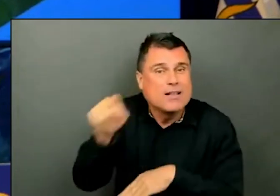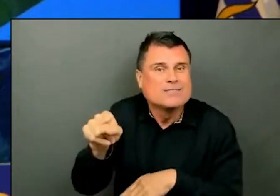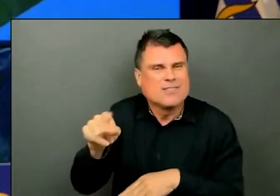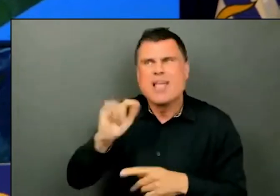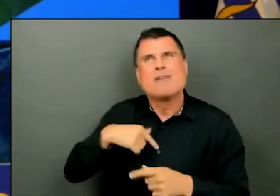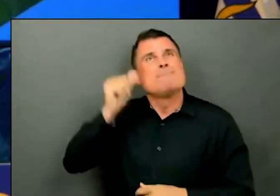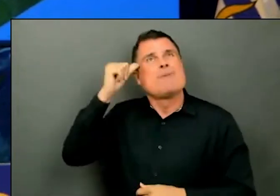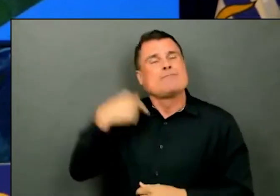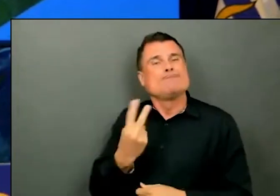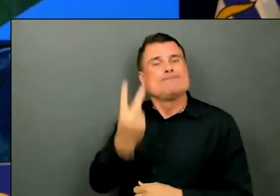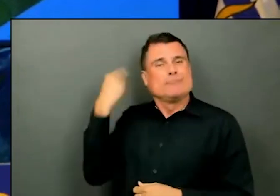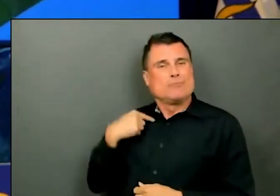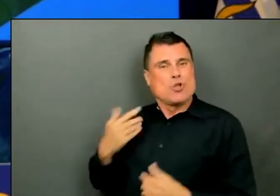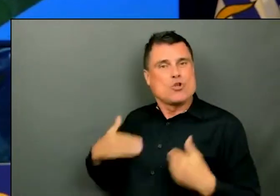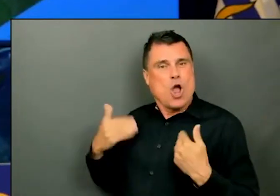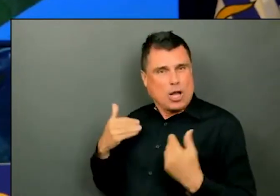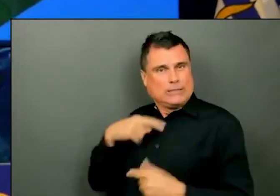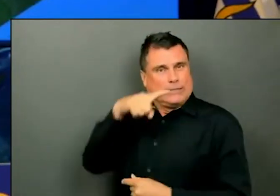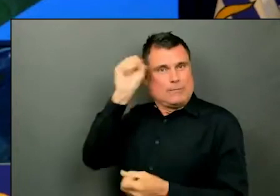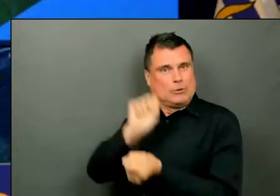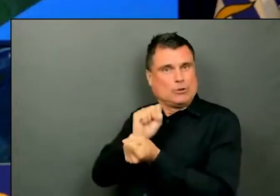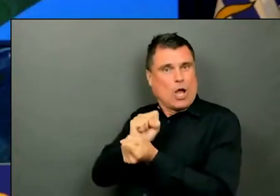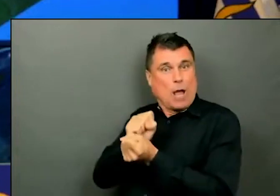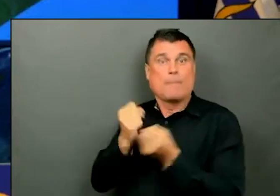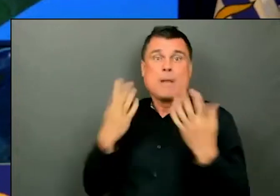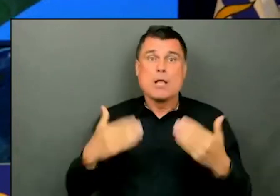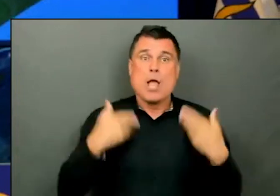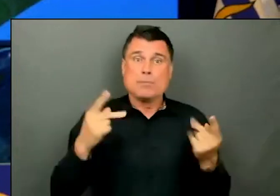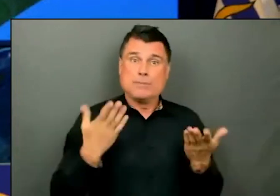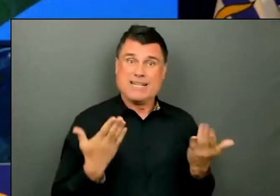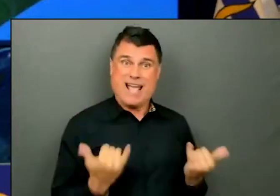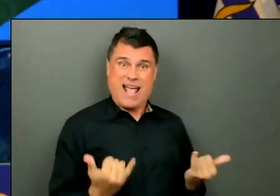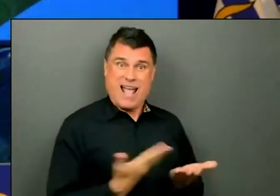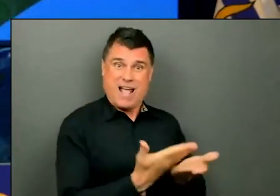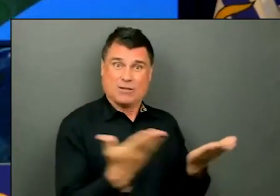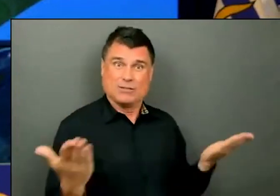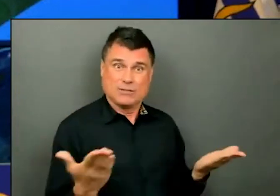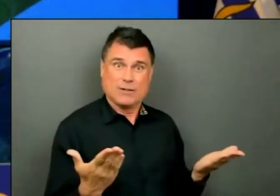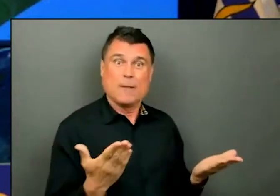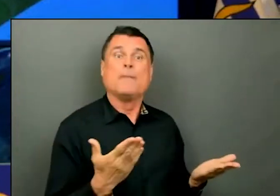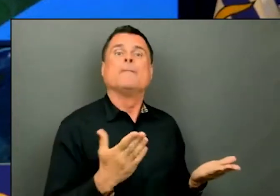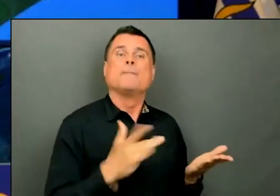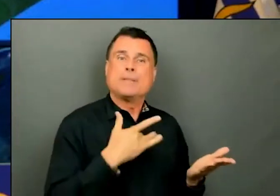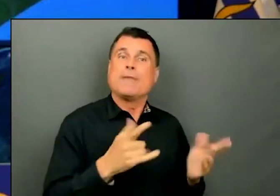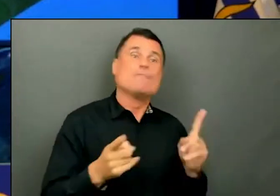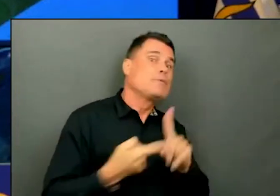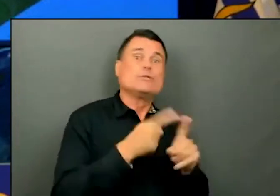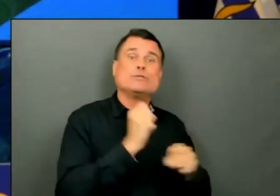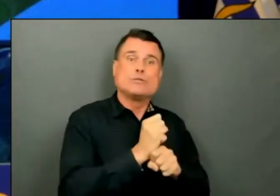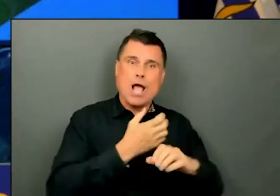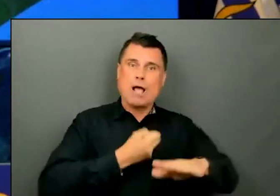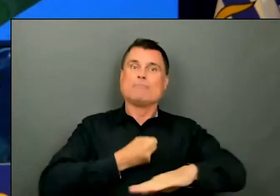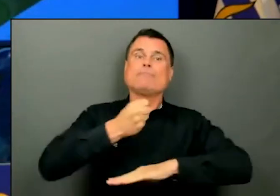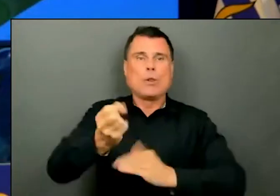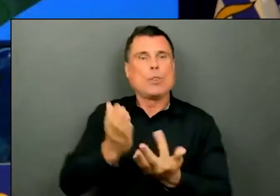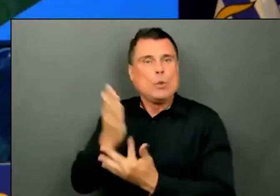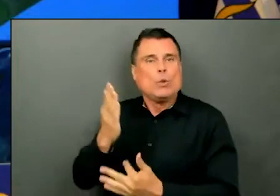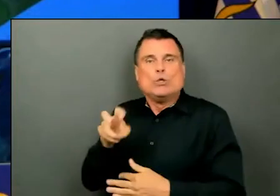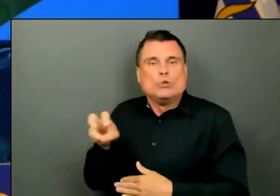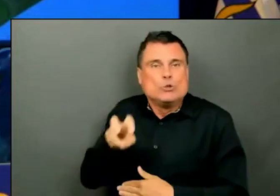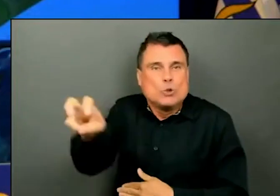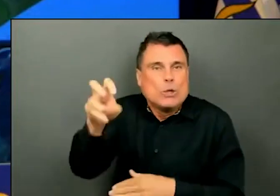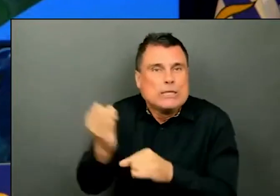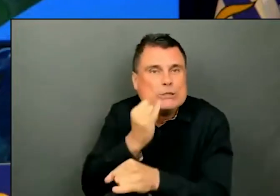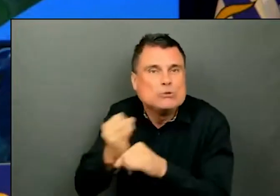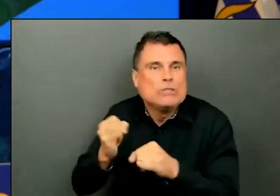how important it is to welcome back visitors to our province. But not just yet. It's not far off, but we need to stay